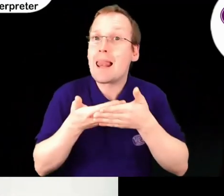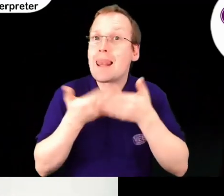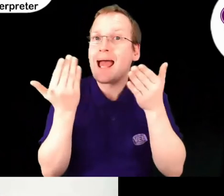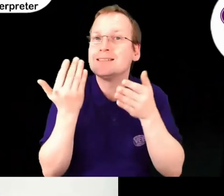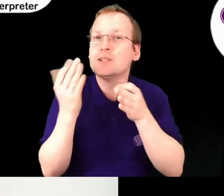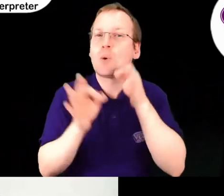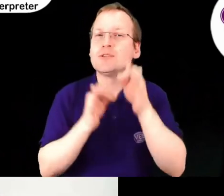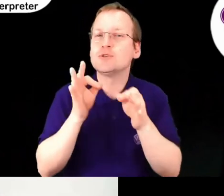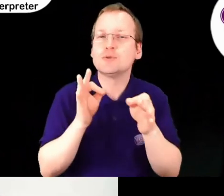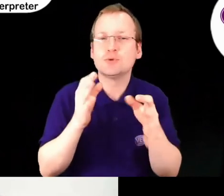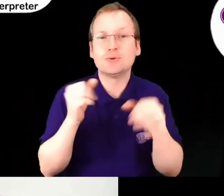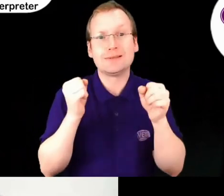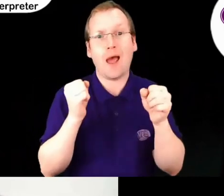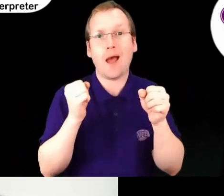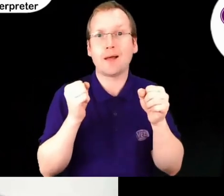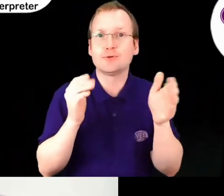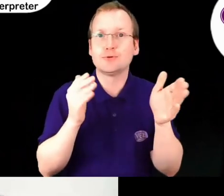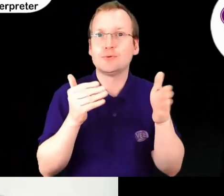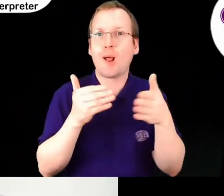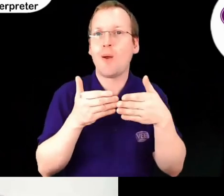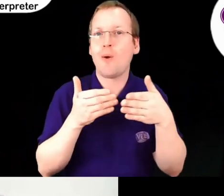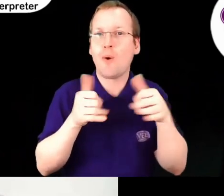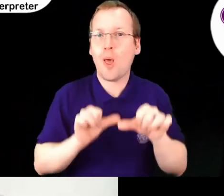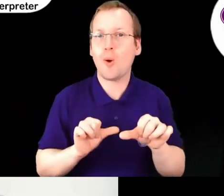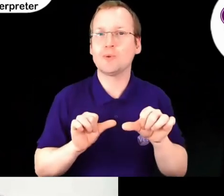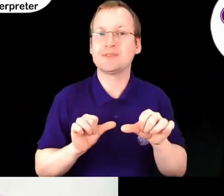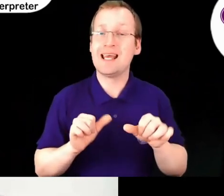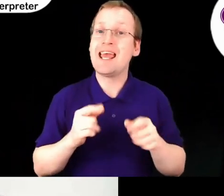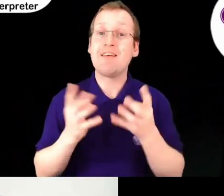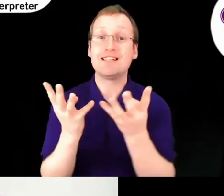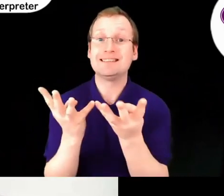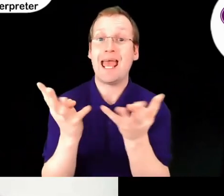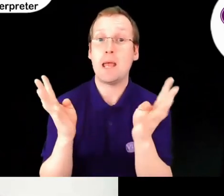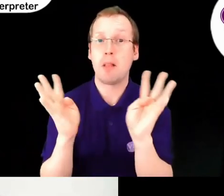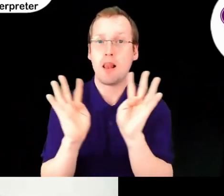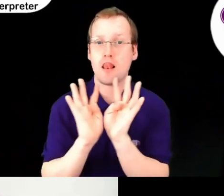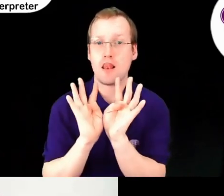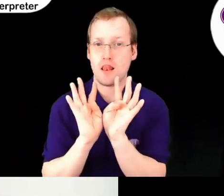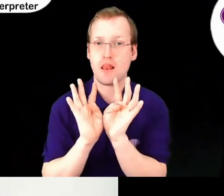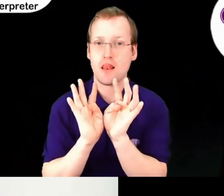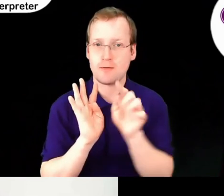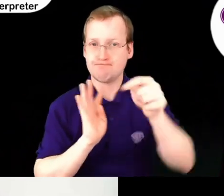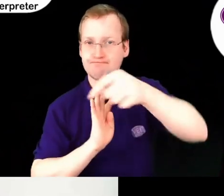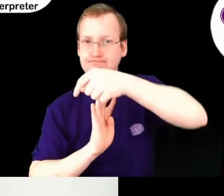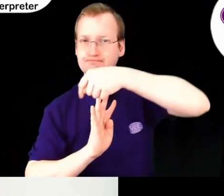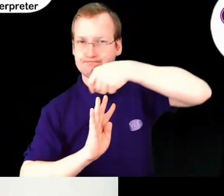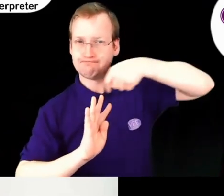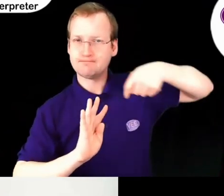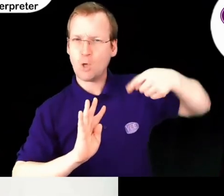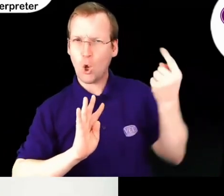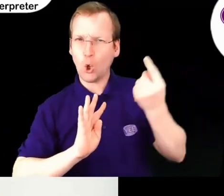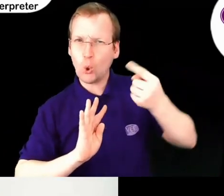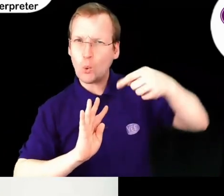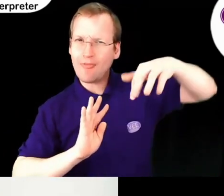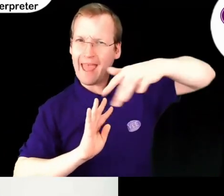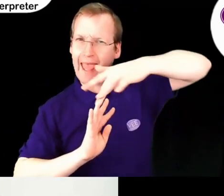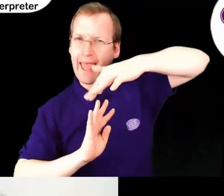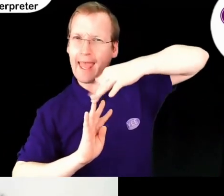move us towards a close. If you could sit round the table with anyone, who would it be?